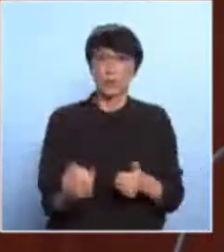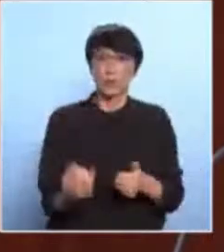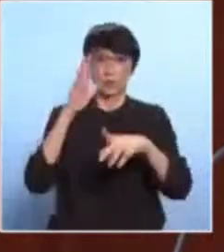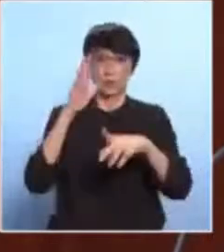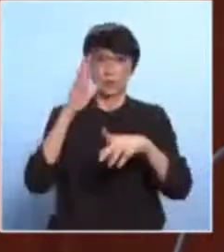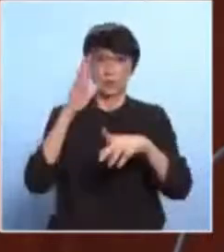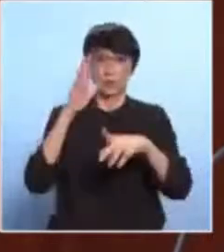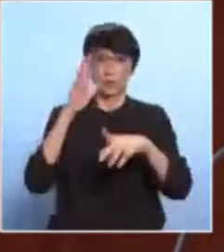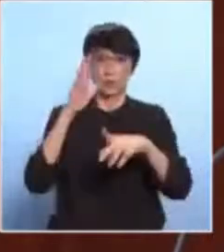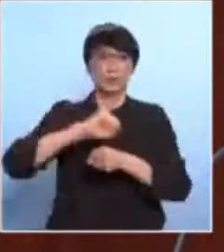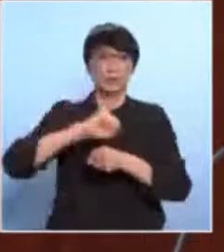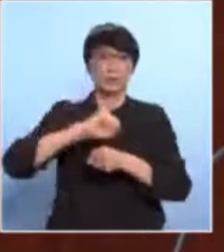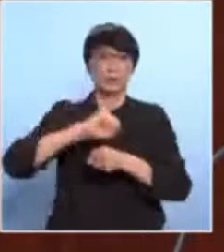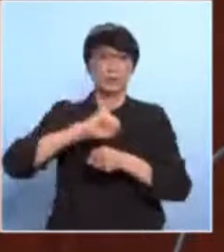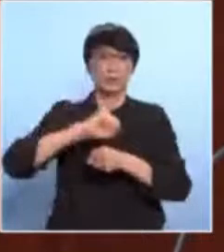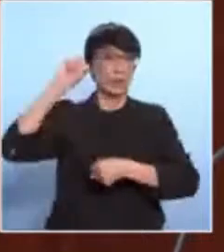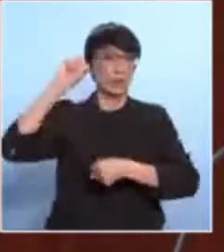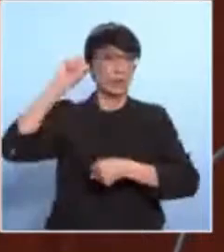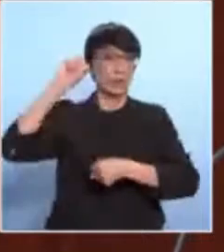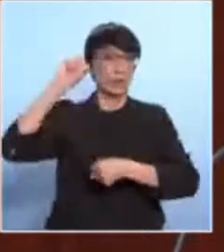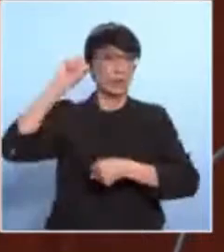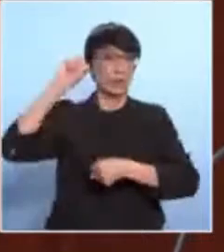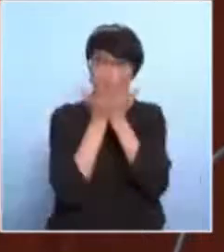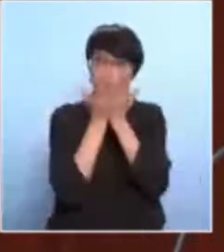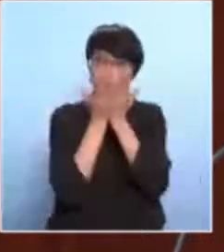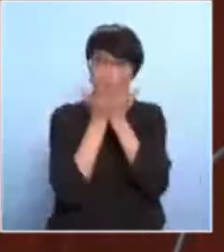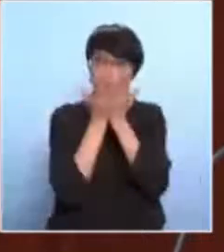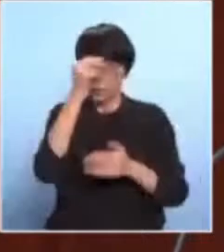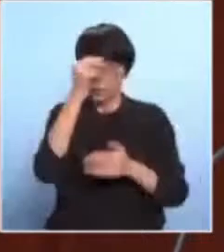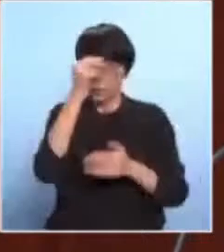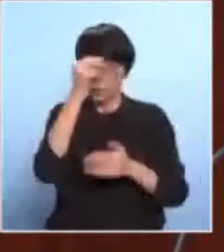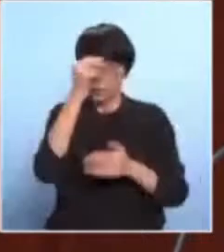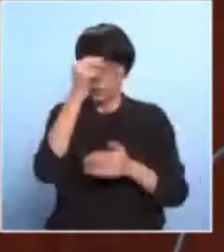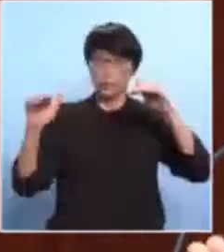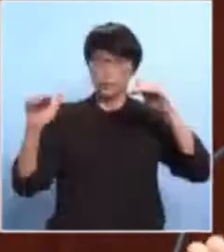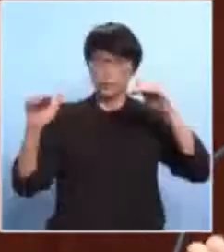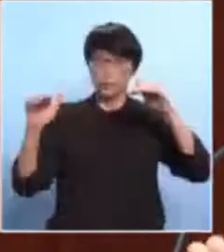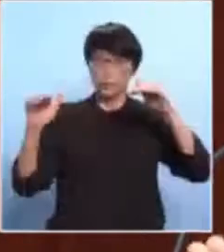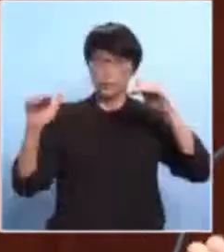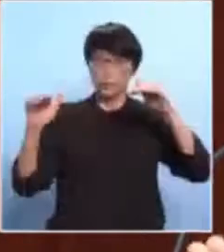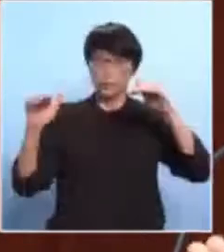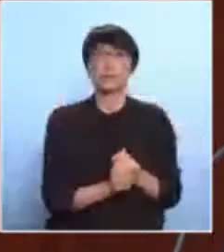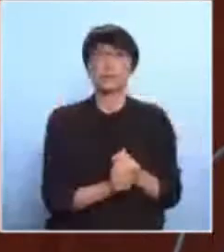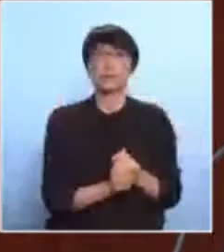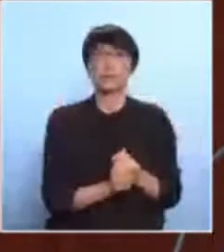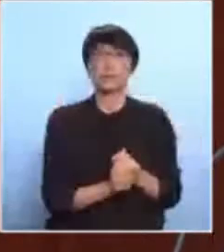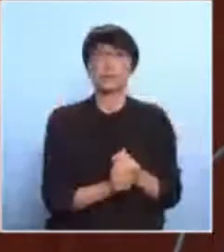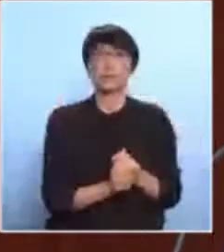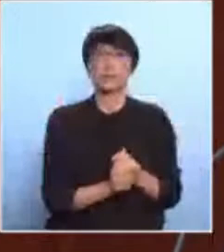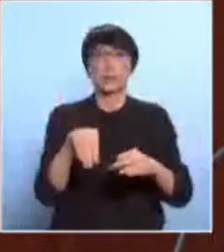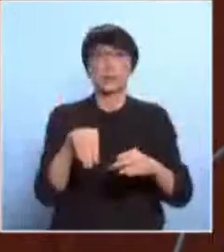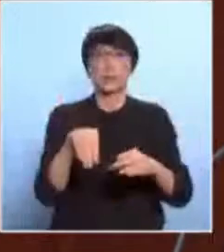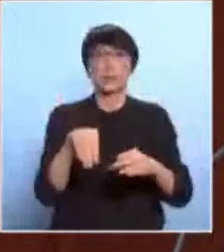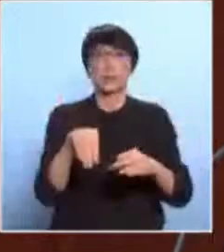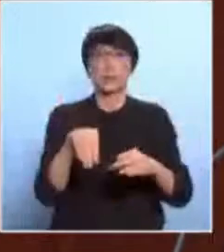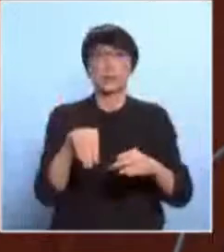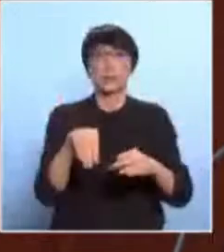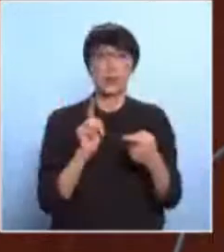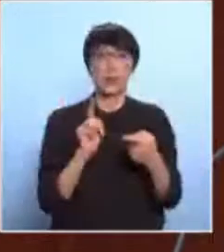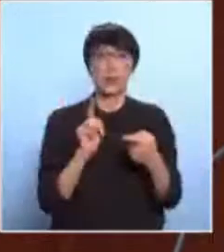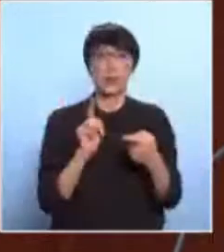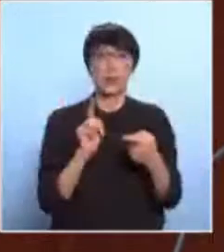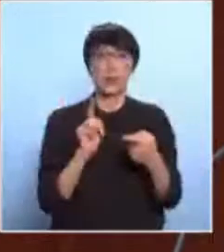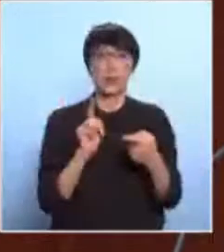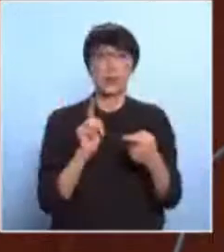training to nurture local talents by enhancing capacity building and value addition, and offering them with a clear pathway